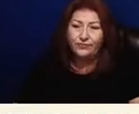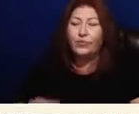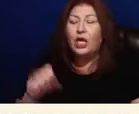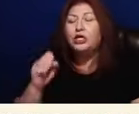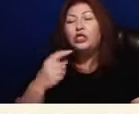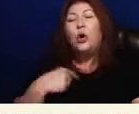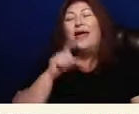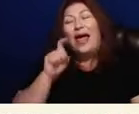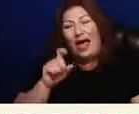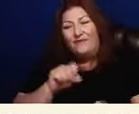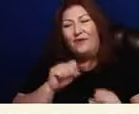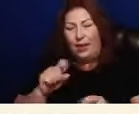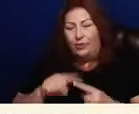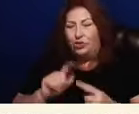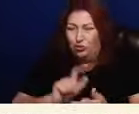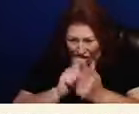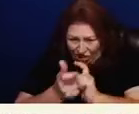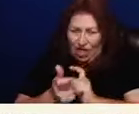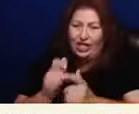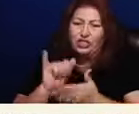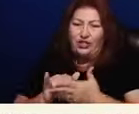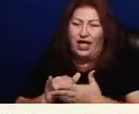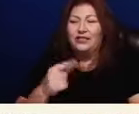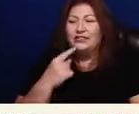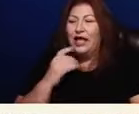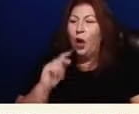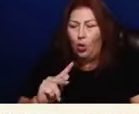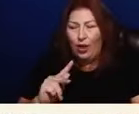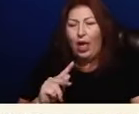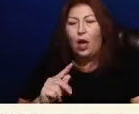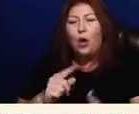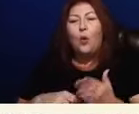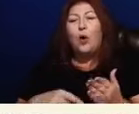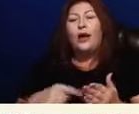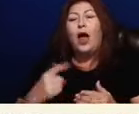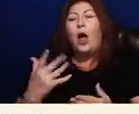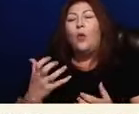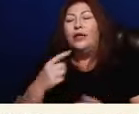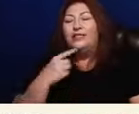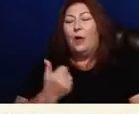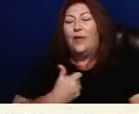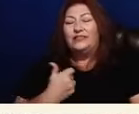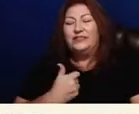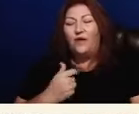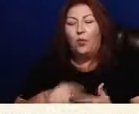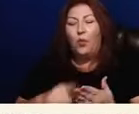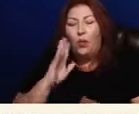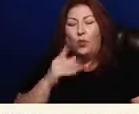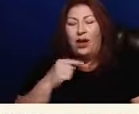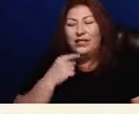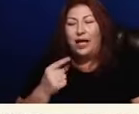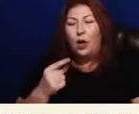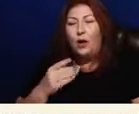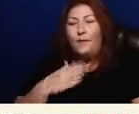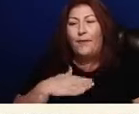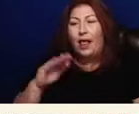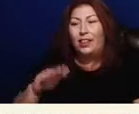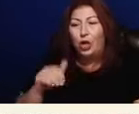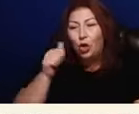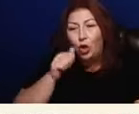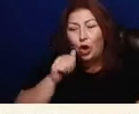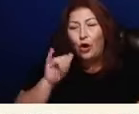able to flip that script and say, okay, what is it that I would want to tell myself? What would I want to tell my little girl?